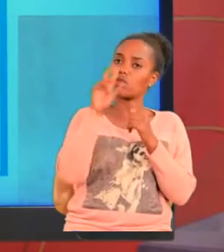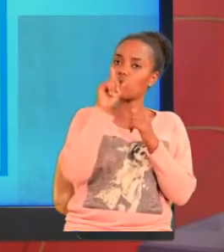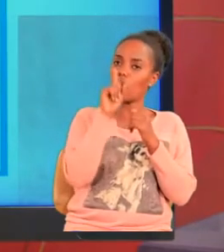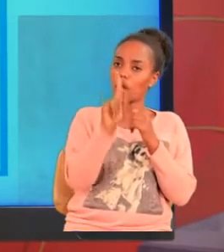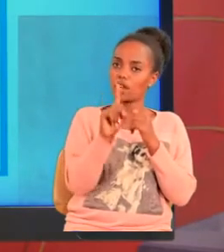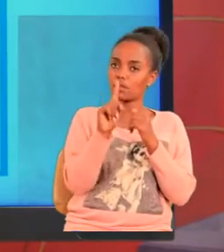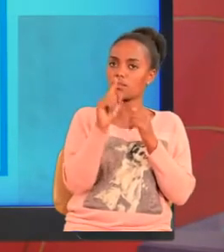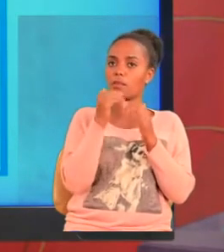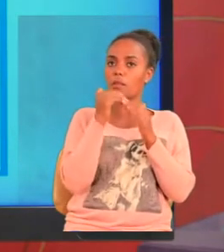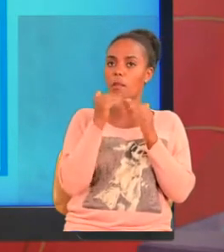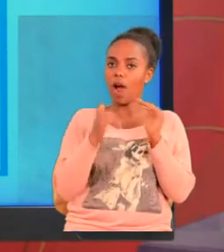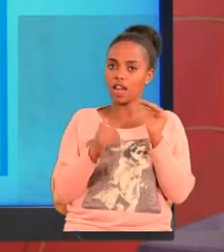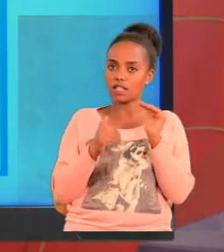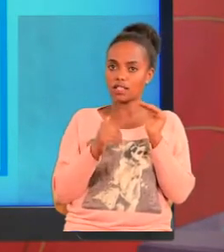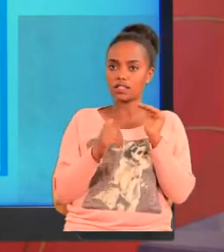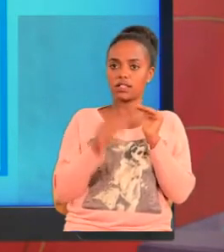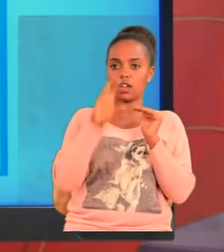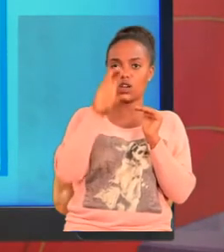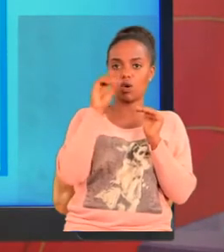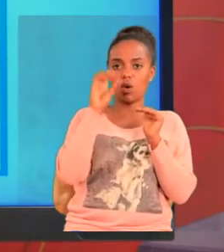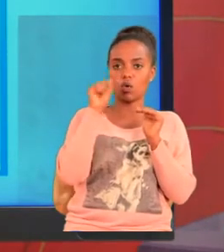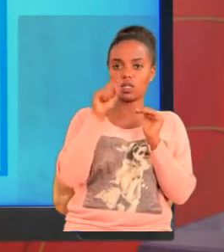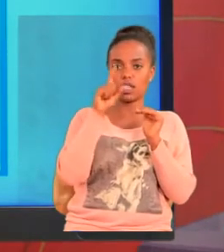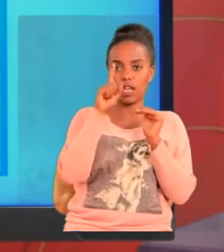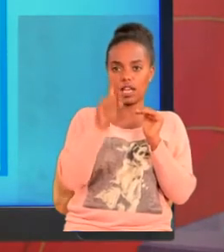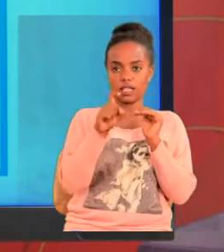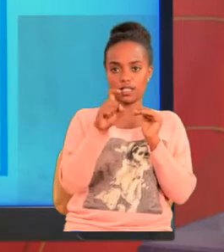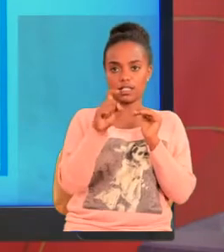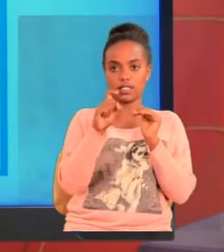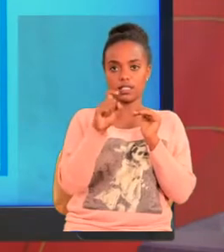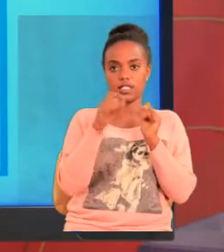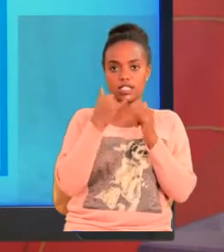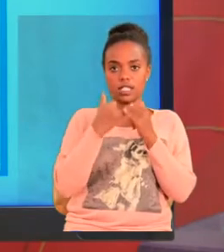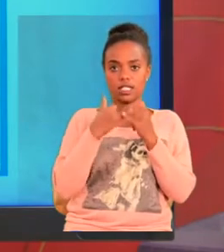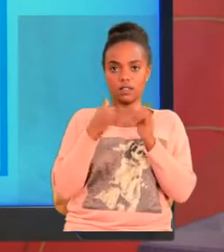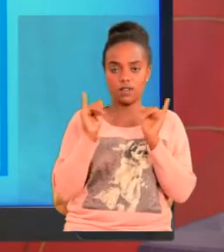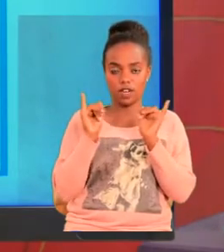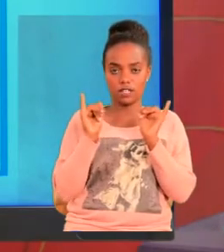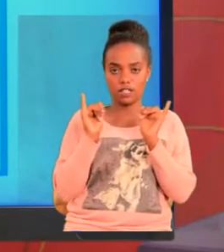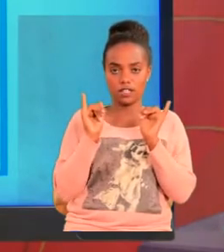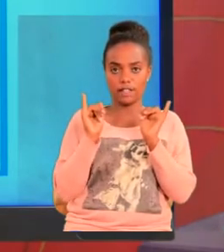1 minus cos x divided by